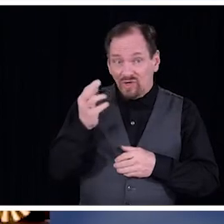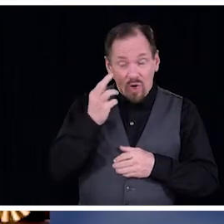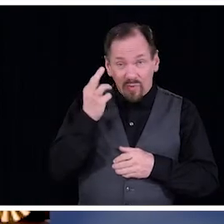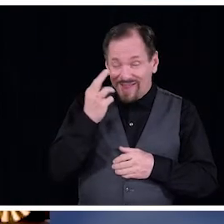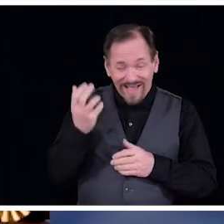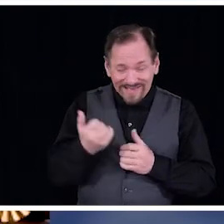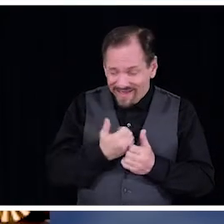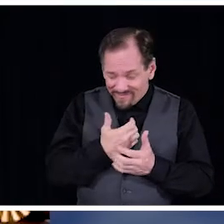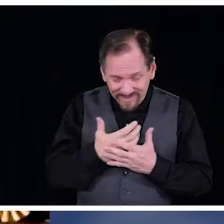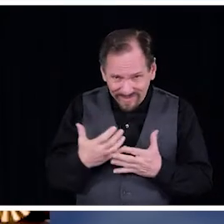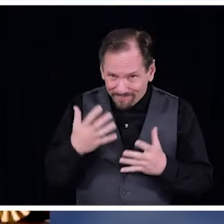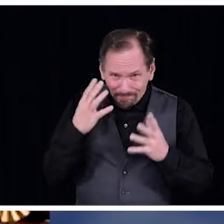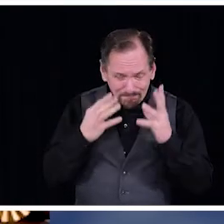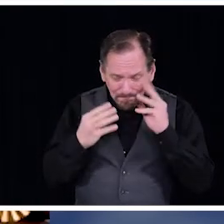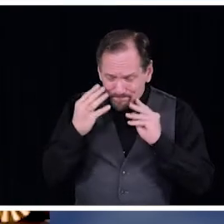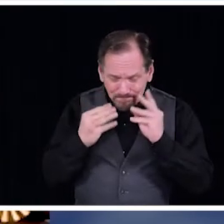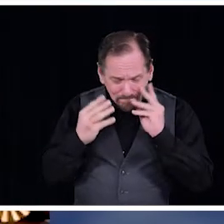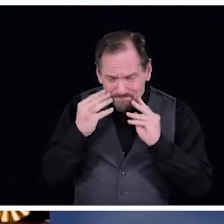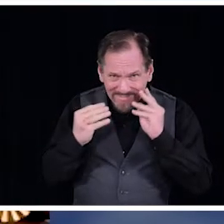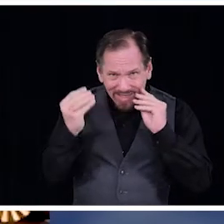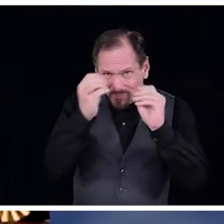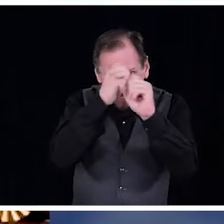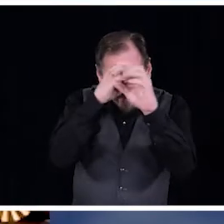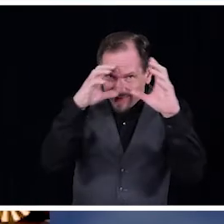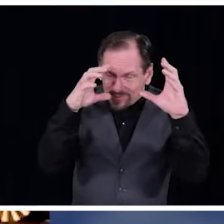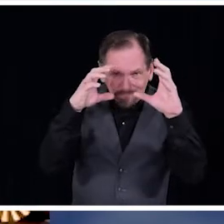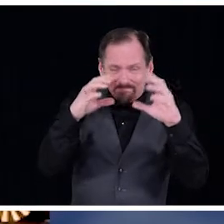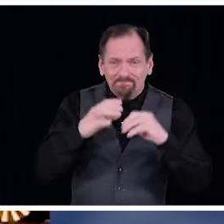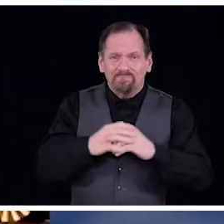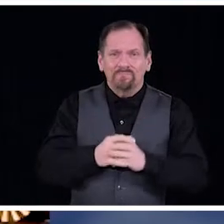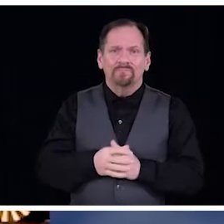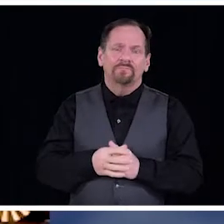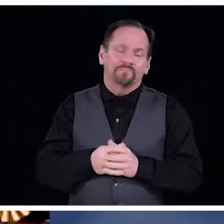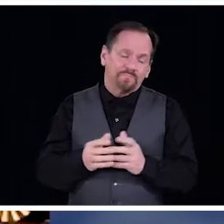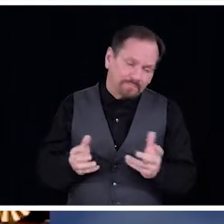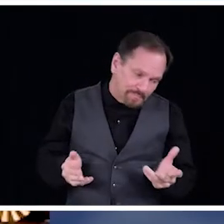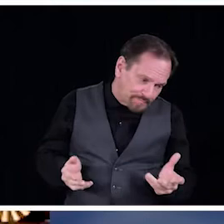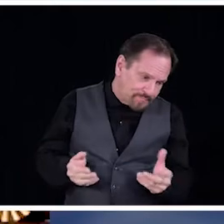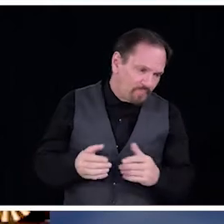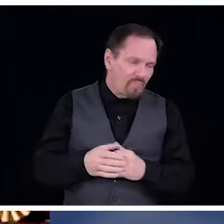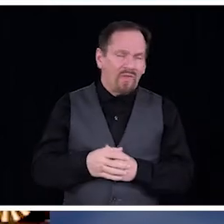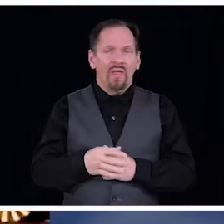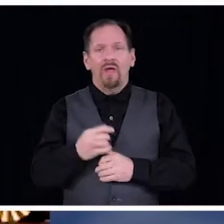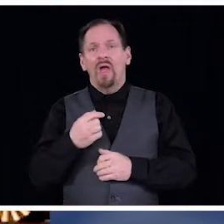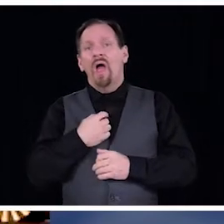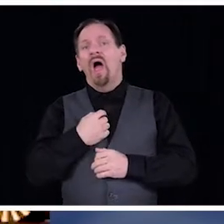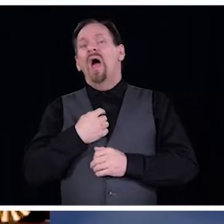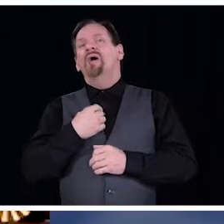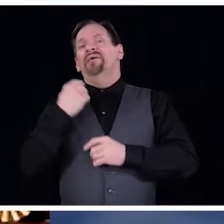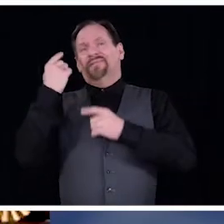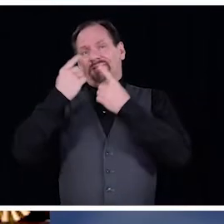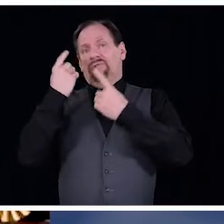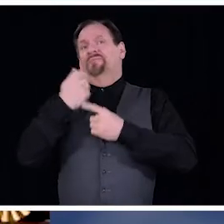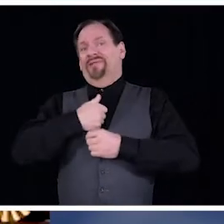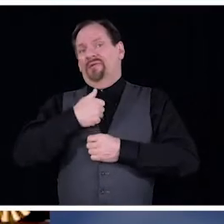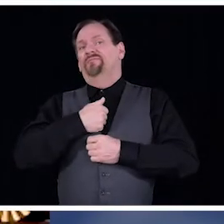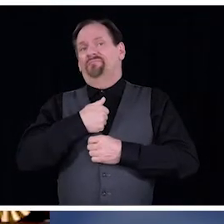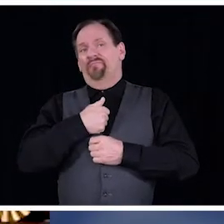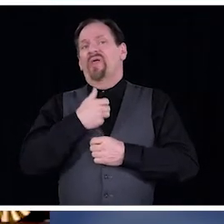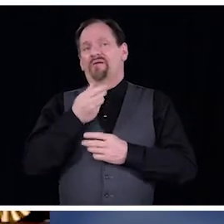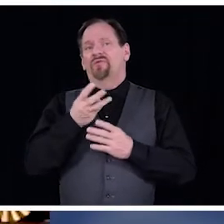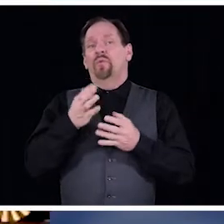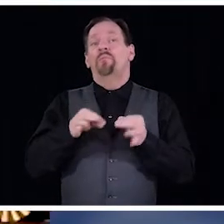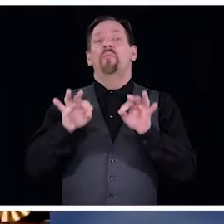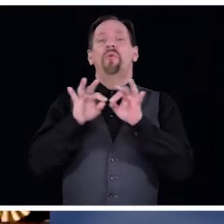in all the ways you likely imagined. As I've reflected on all this, several important takeaways have risen to the